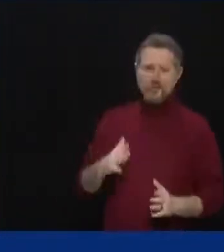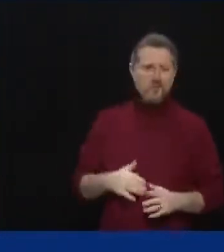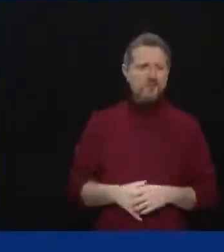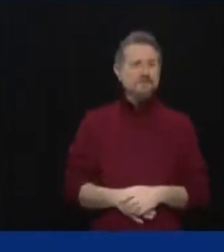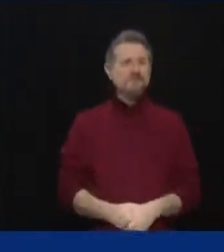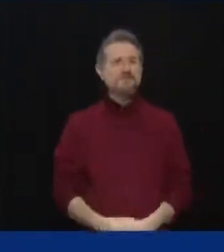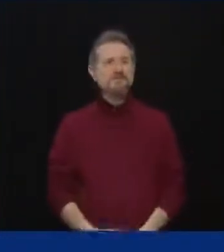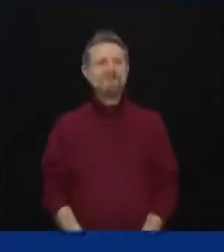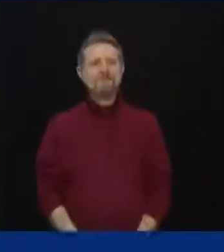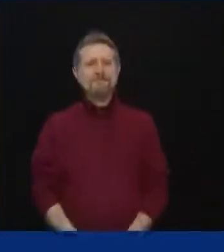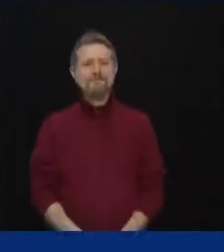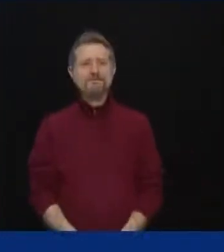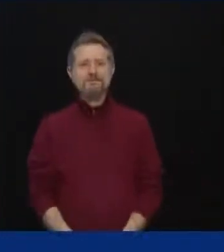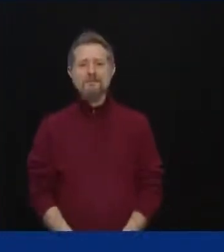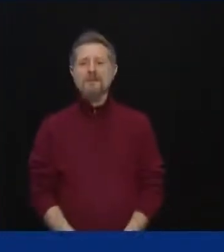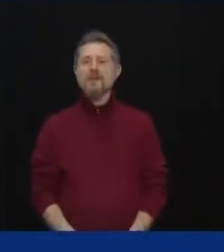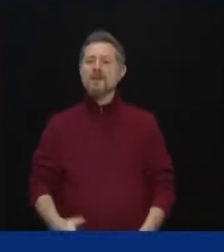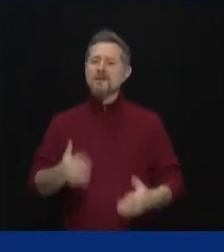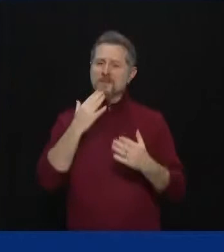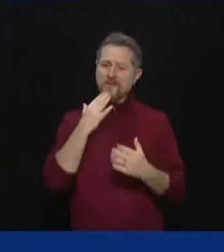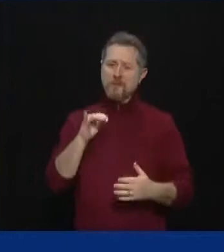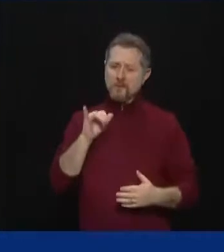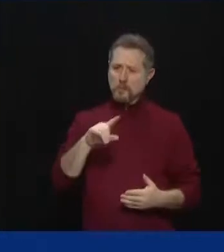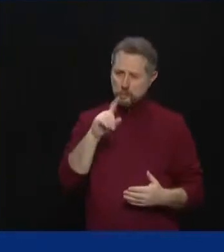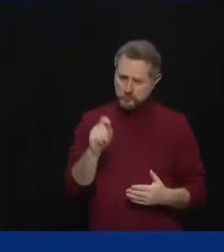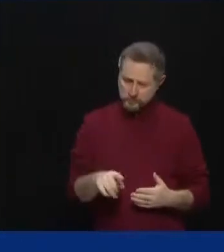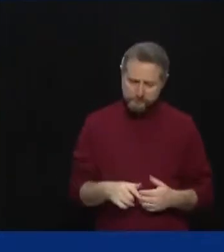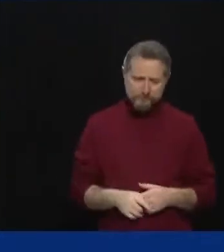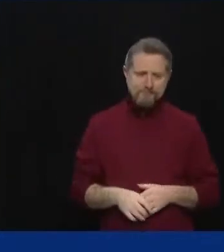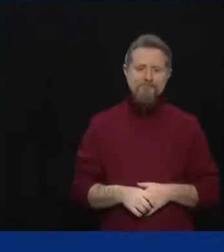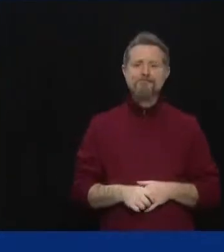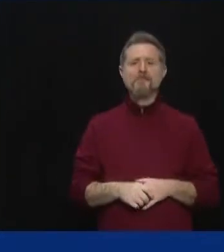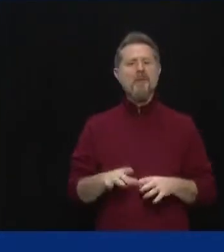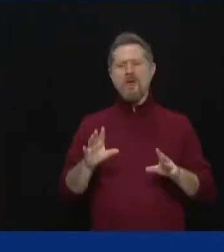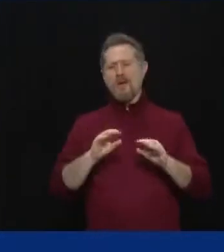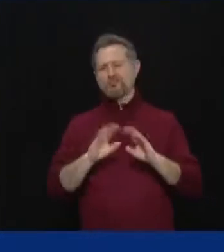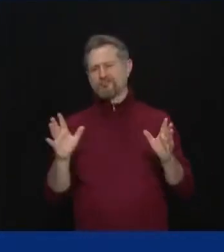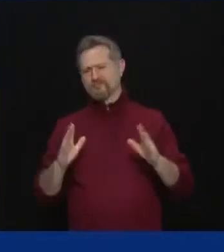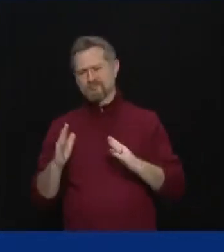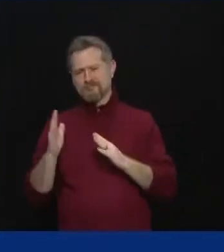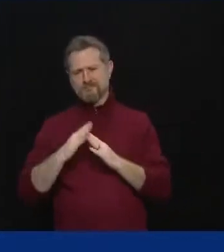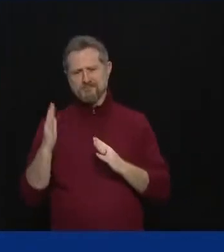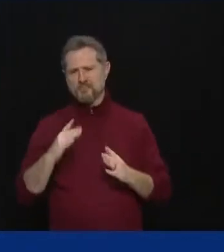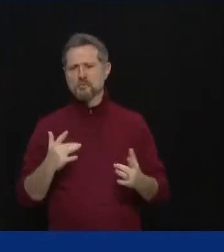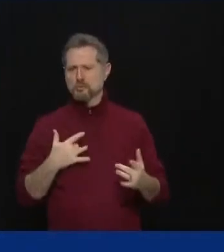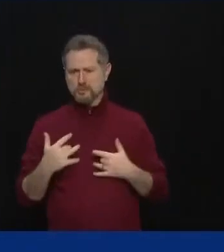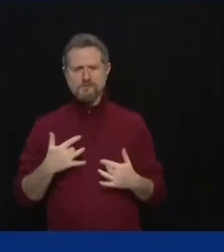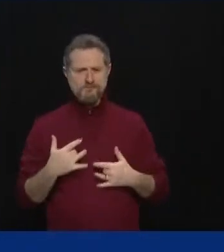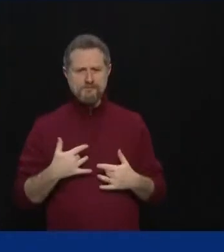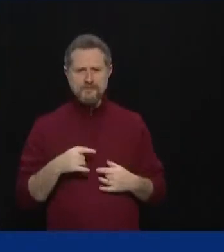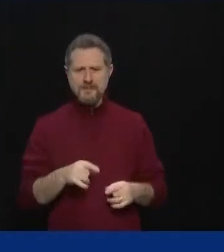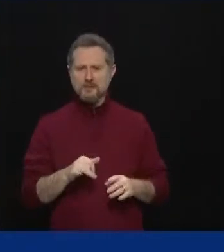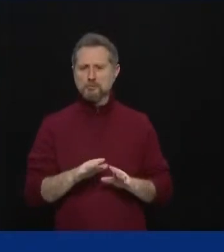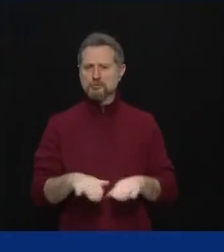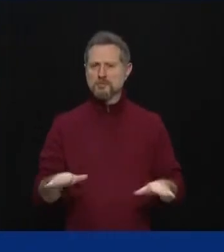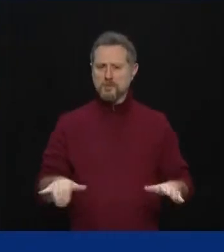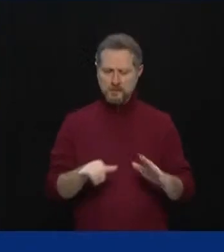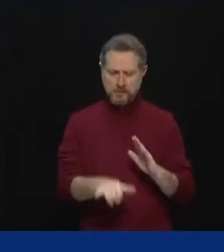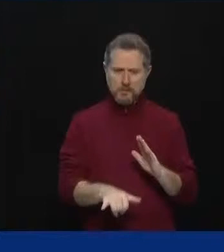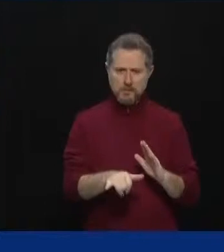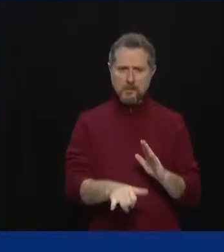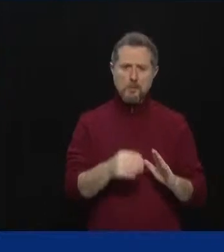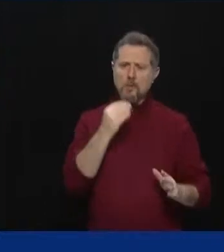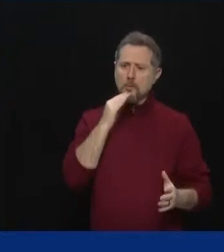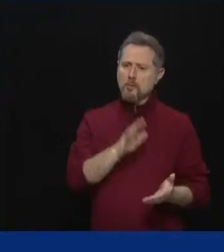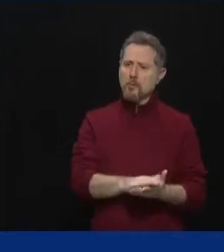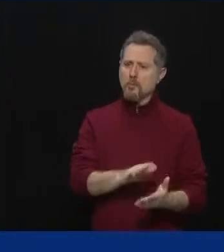thanks for that question. Obviously, the number one thing that we're concerned about doing is keeping children in school. And part of that